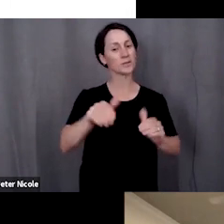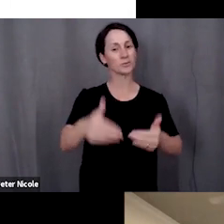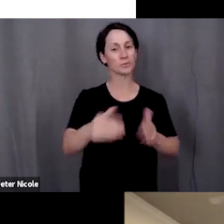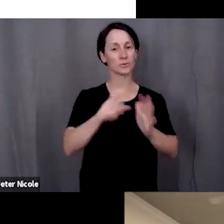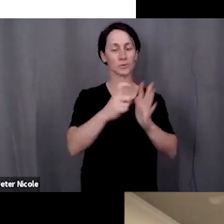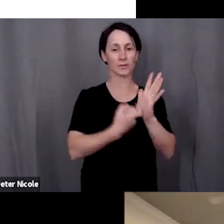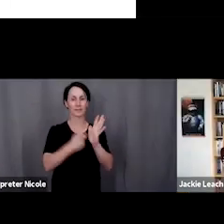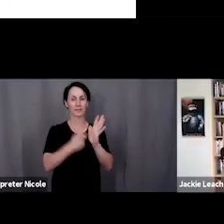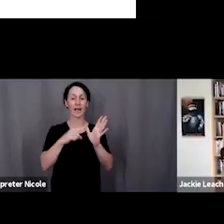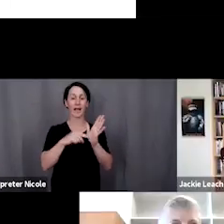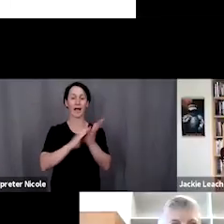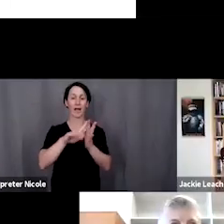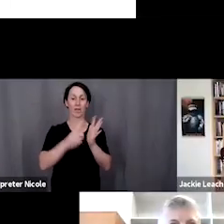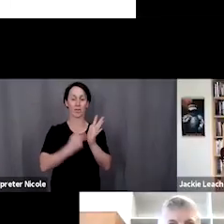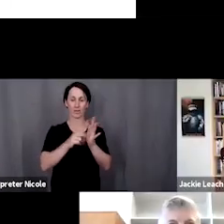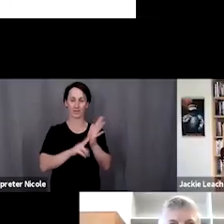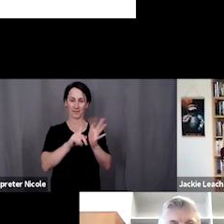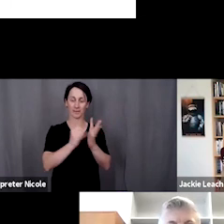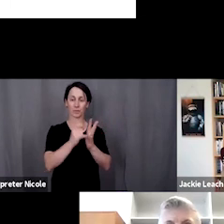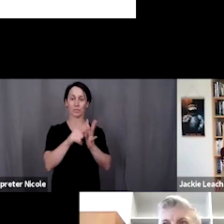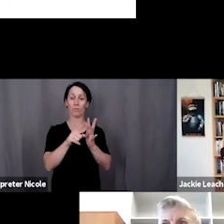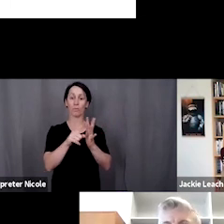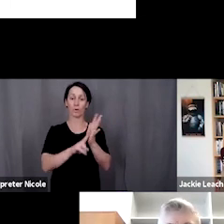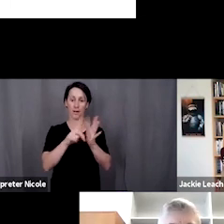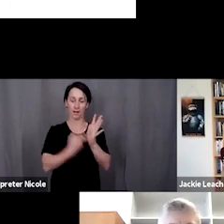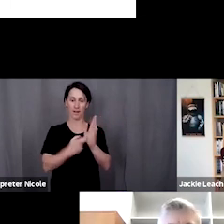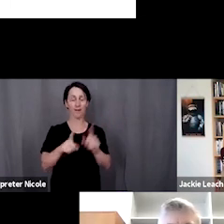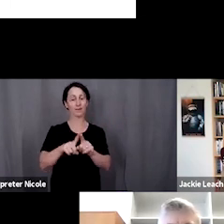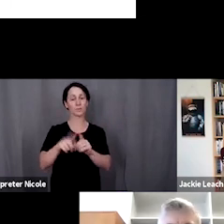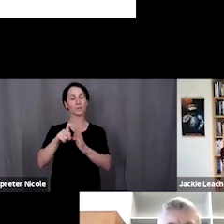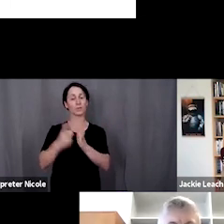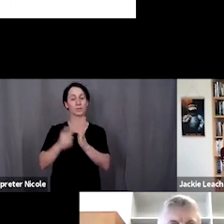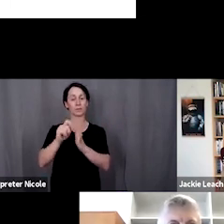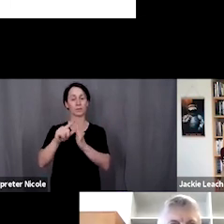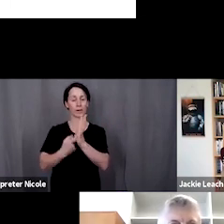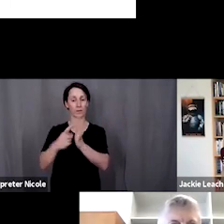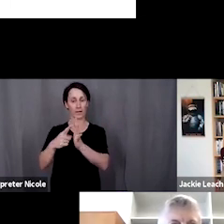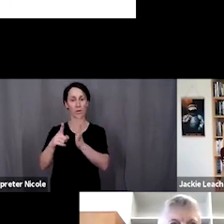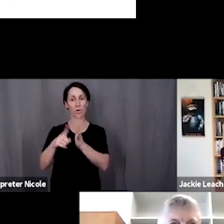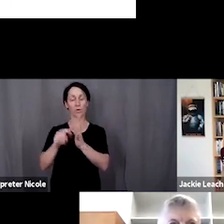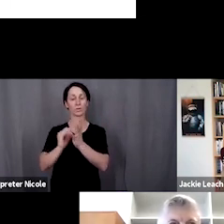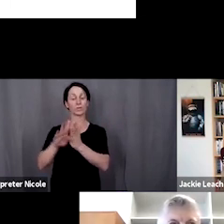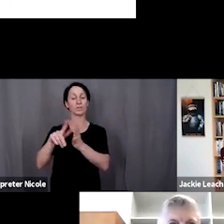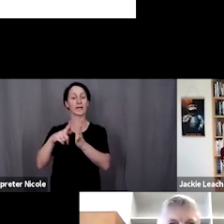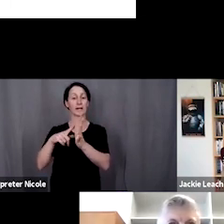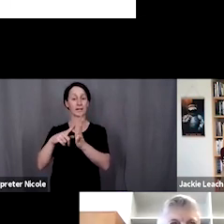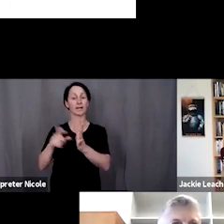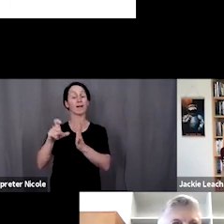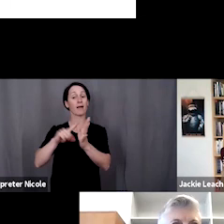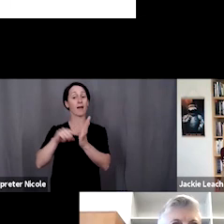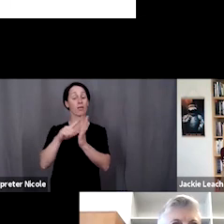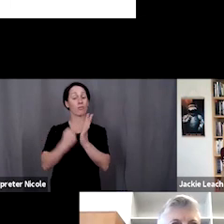Catherine Spooner and Dr. Peri O'Shea. Dr. Spooner is a senior research fellow at the University Centre